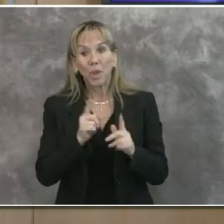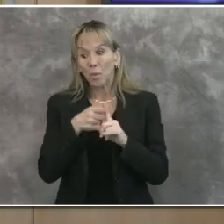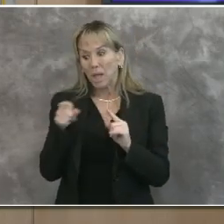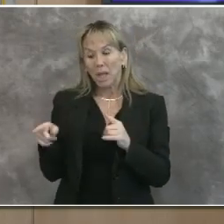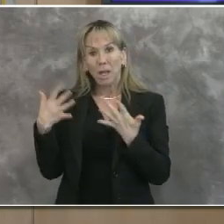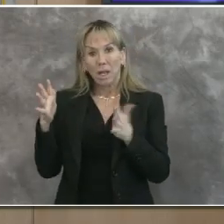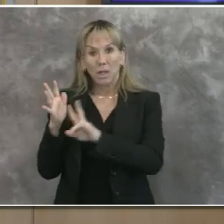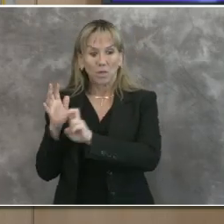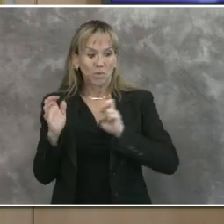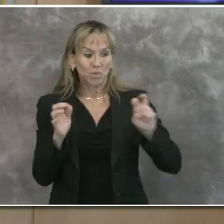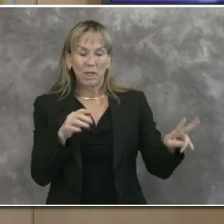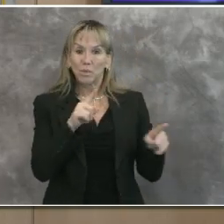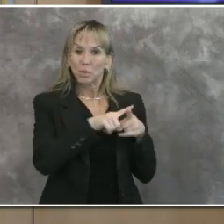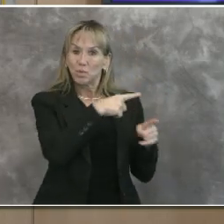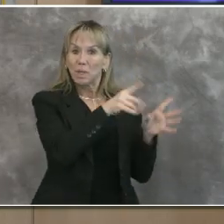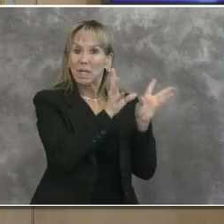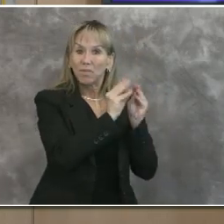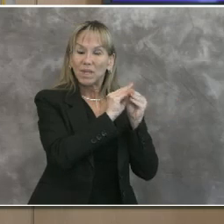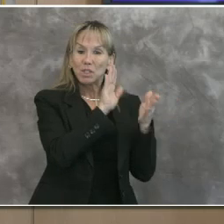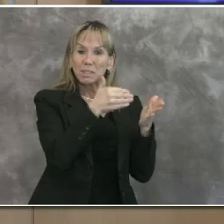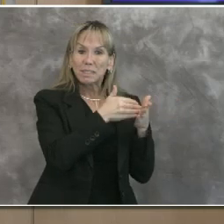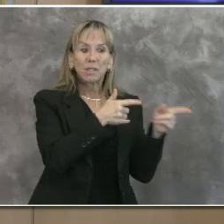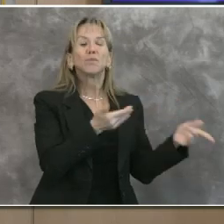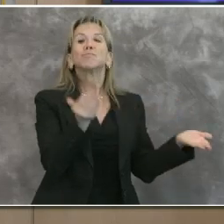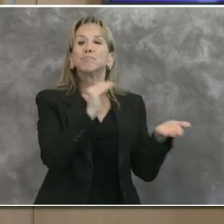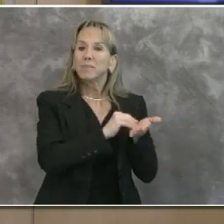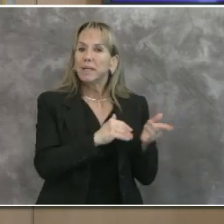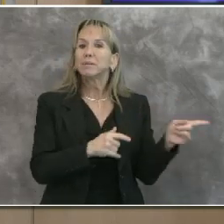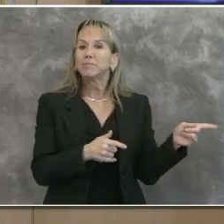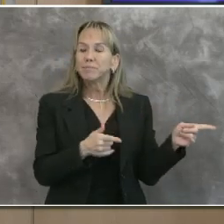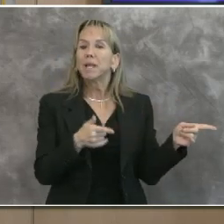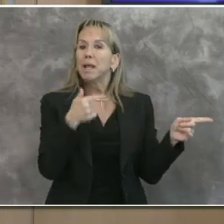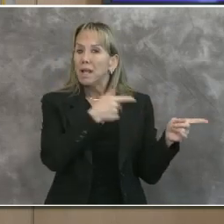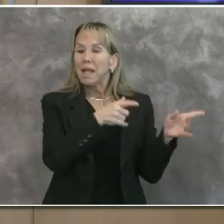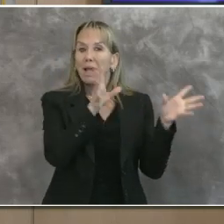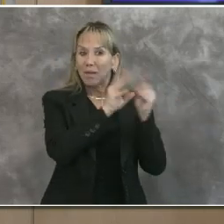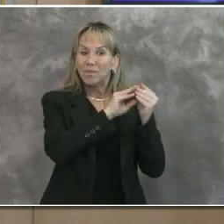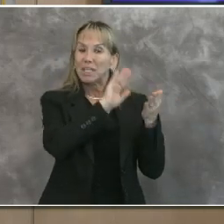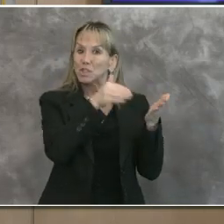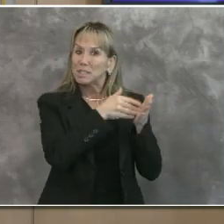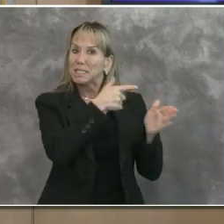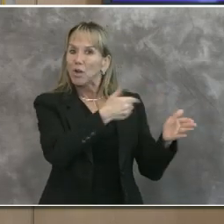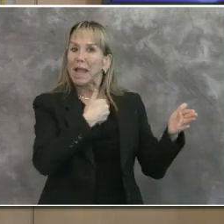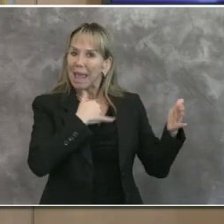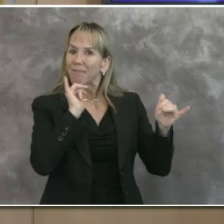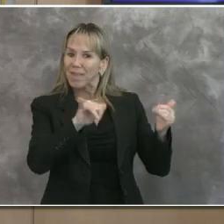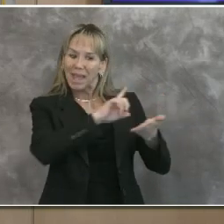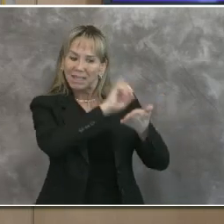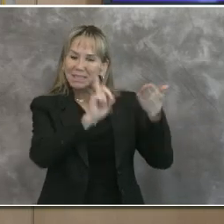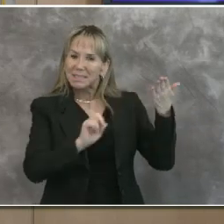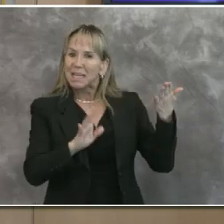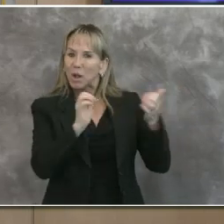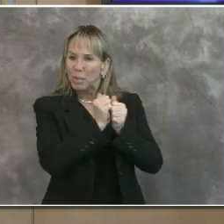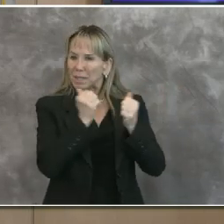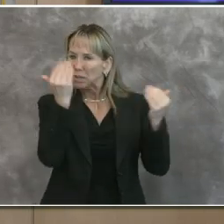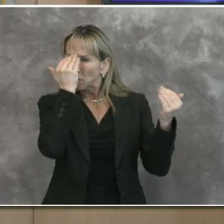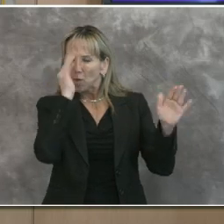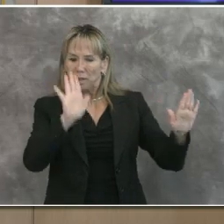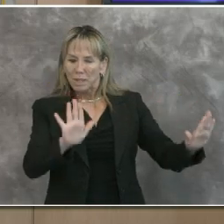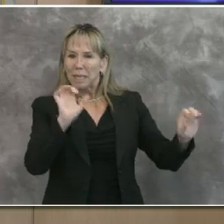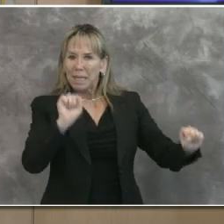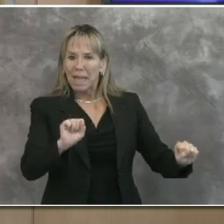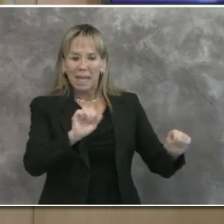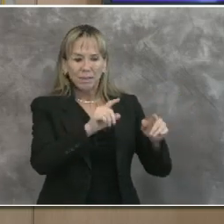individuals were transferred into the convention center, again, the convention center had to be designed and laid out with a tremendous consideration of ensuring